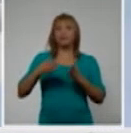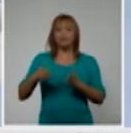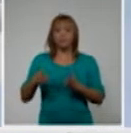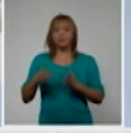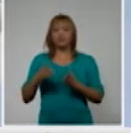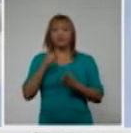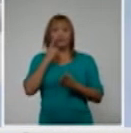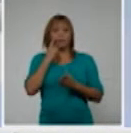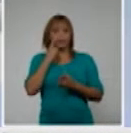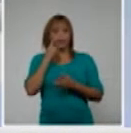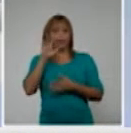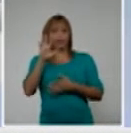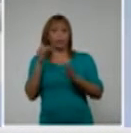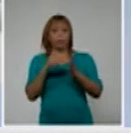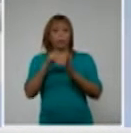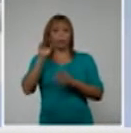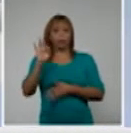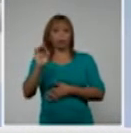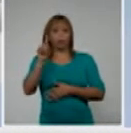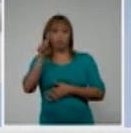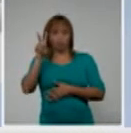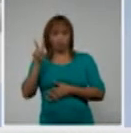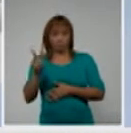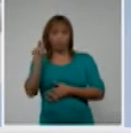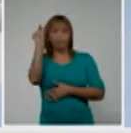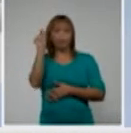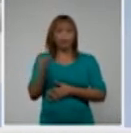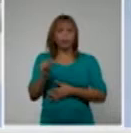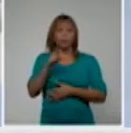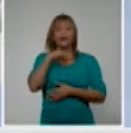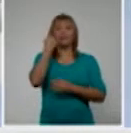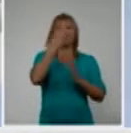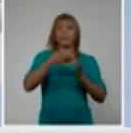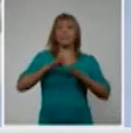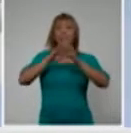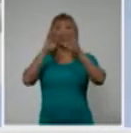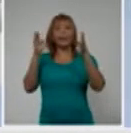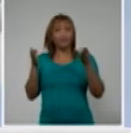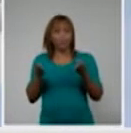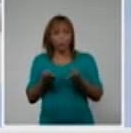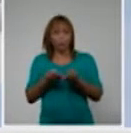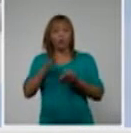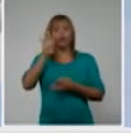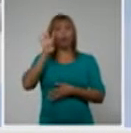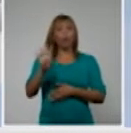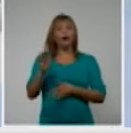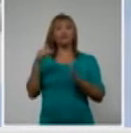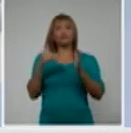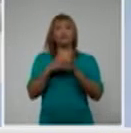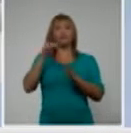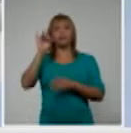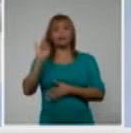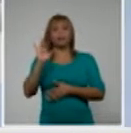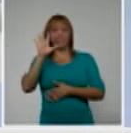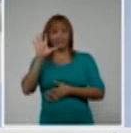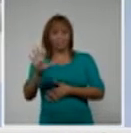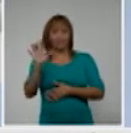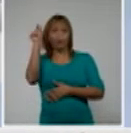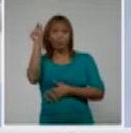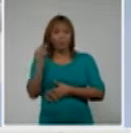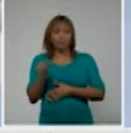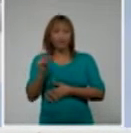451,613 fatalities and a mortality rate of 3.53%. The United States, with